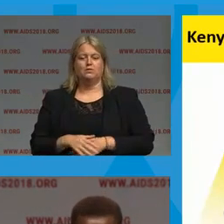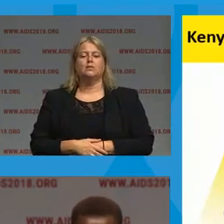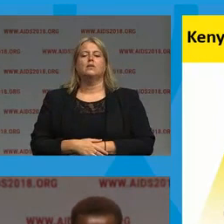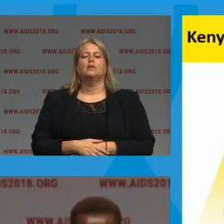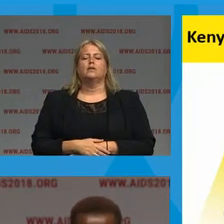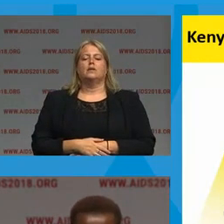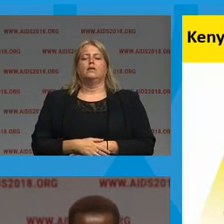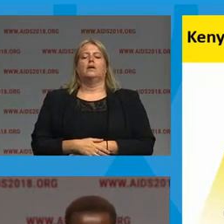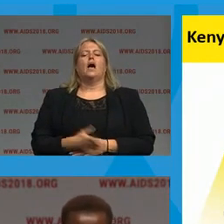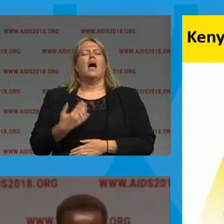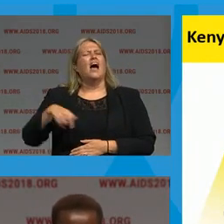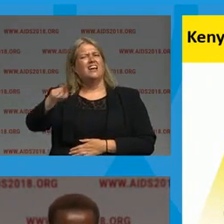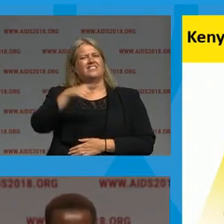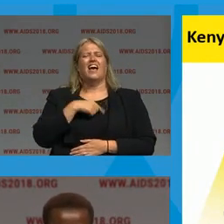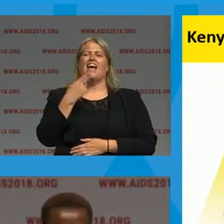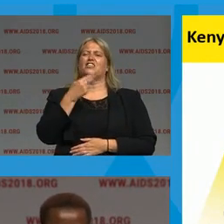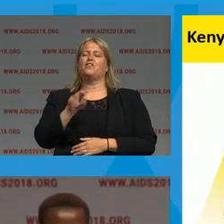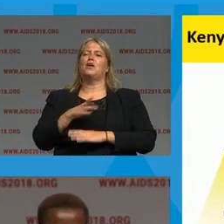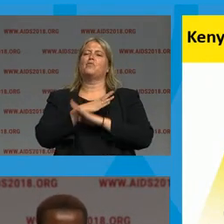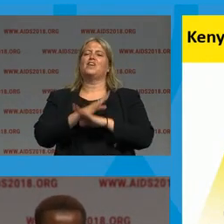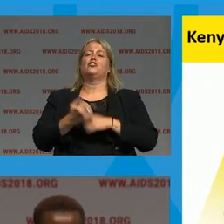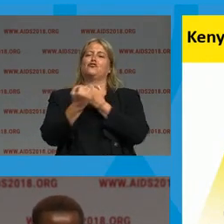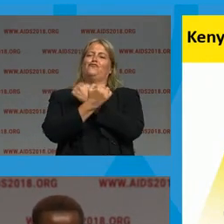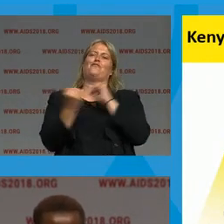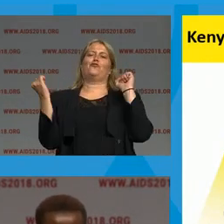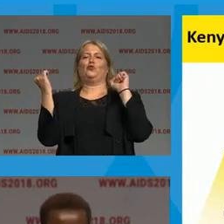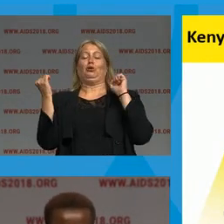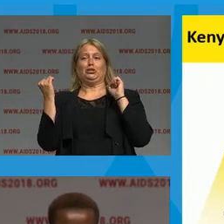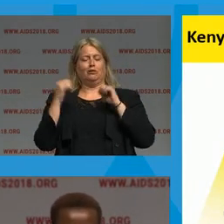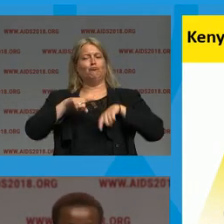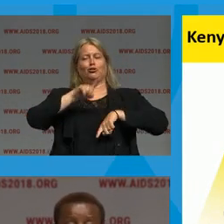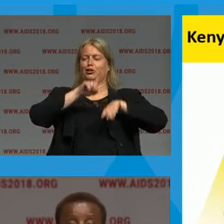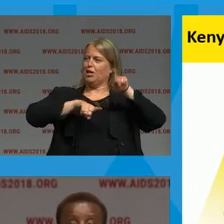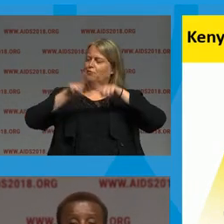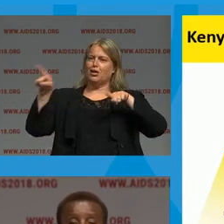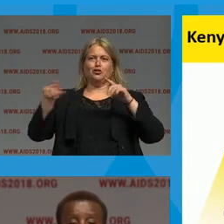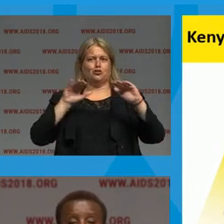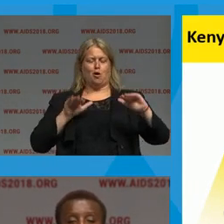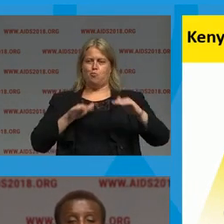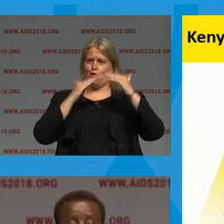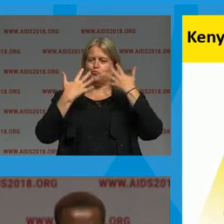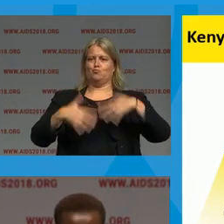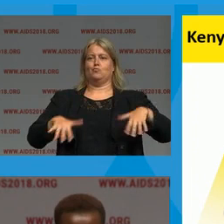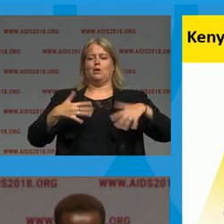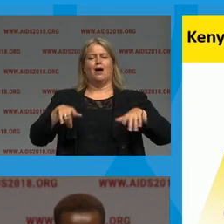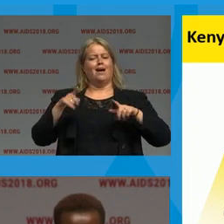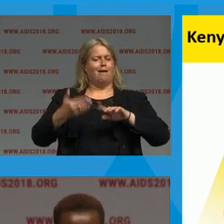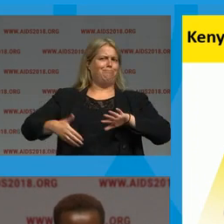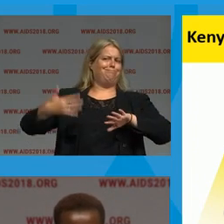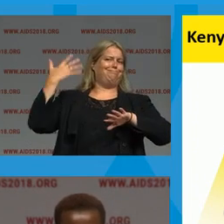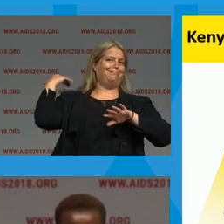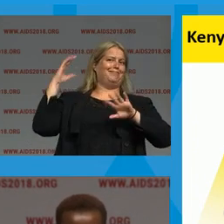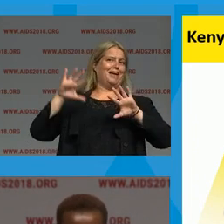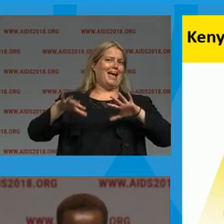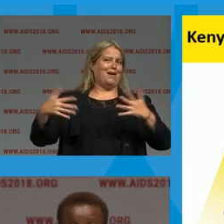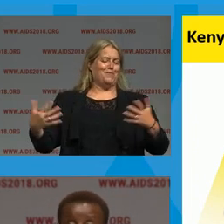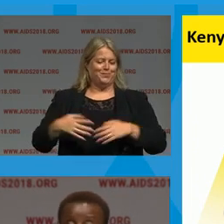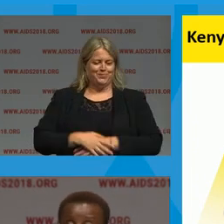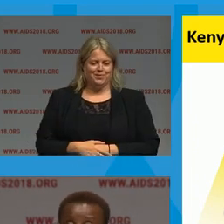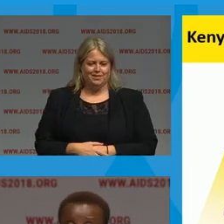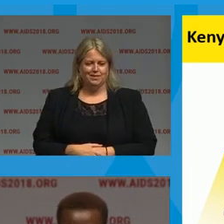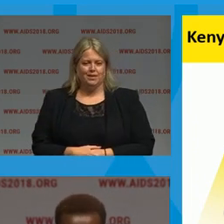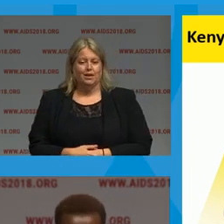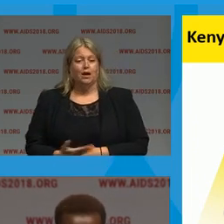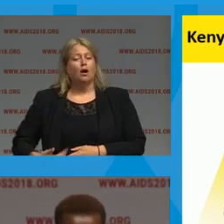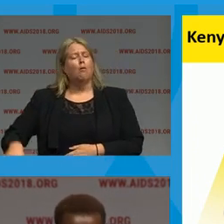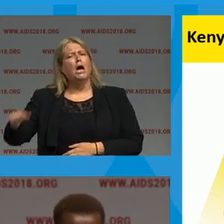prevention revolution, where the notion of differentiated approach to the HIV response actually began. Informed by